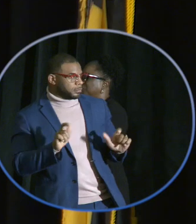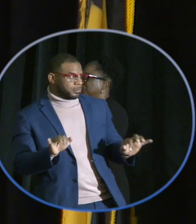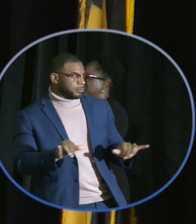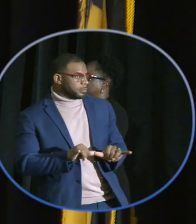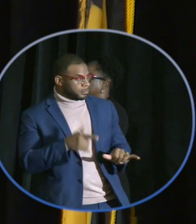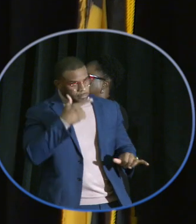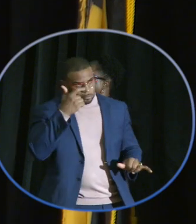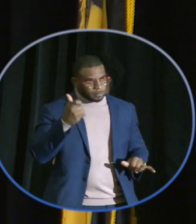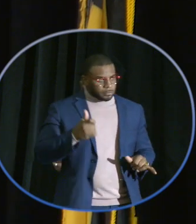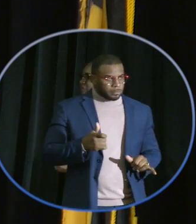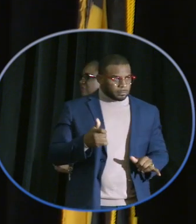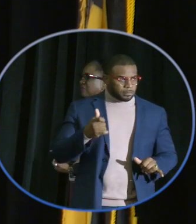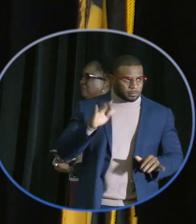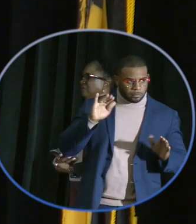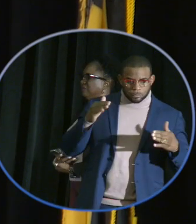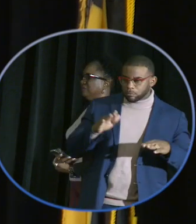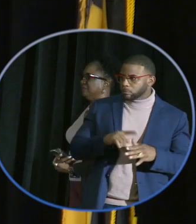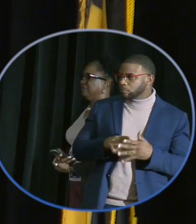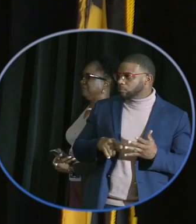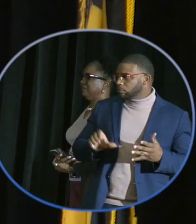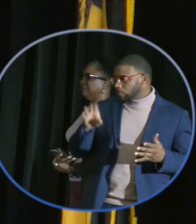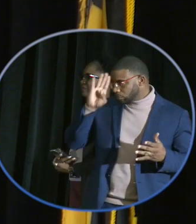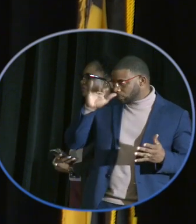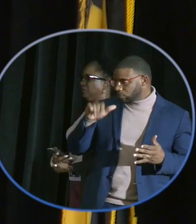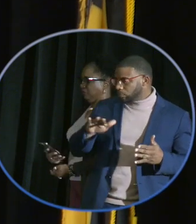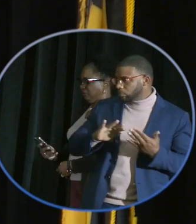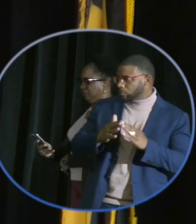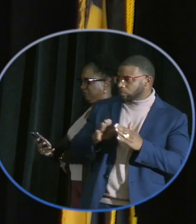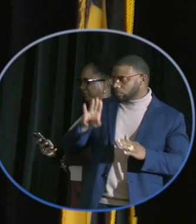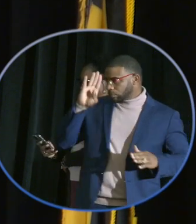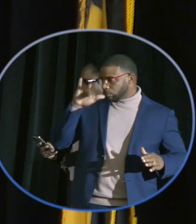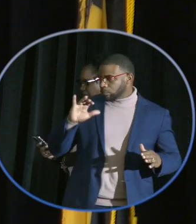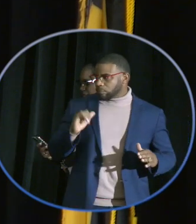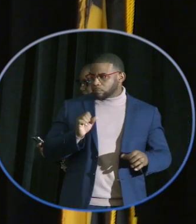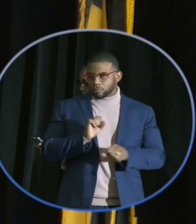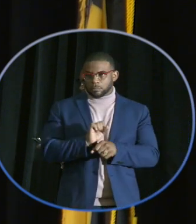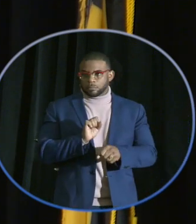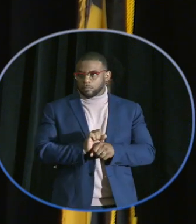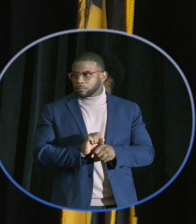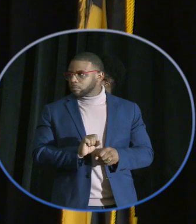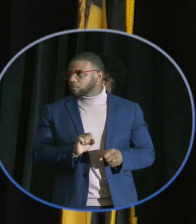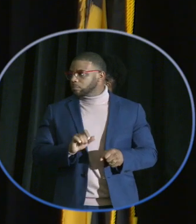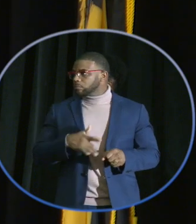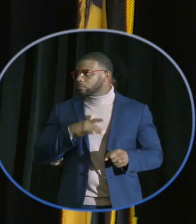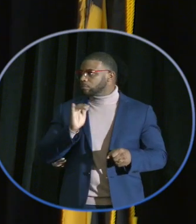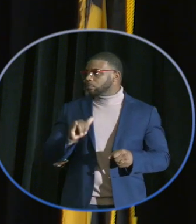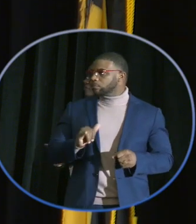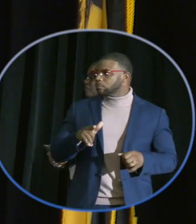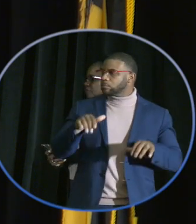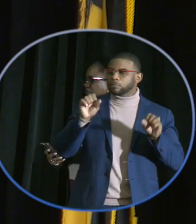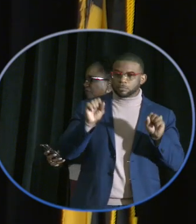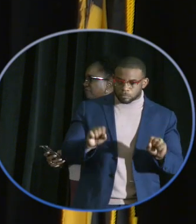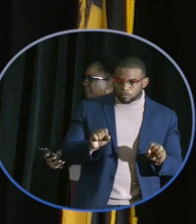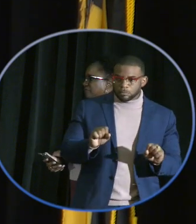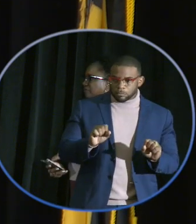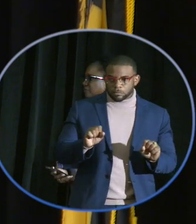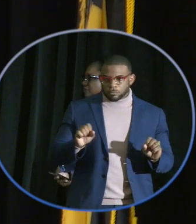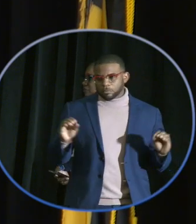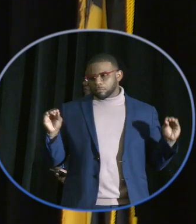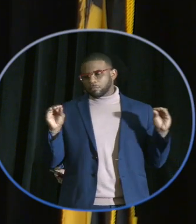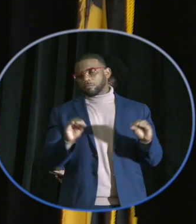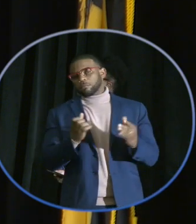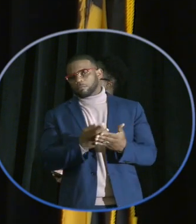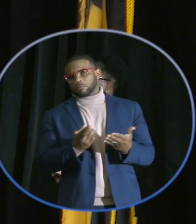measure because Otis knows the city, he knows our work, and felt that he could put some of